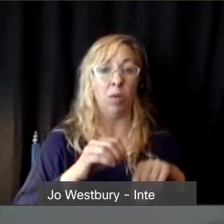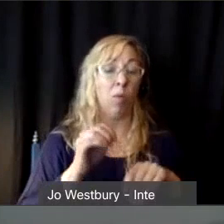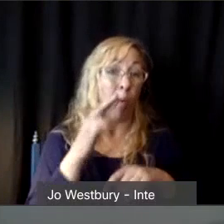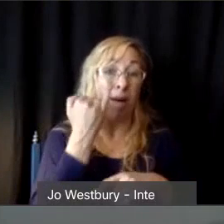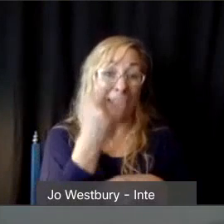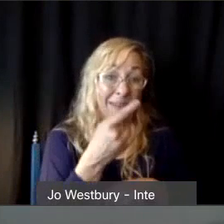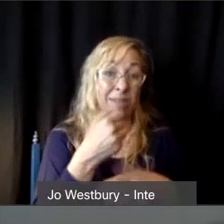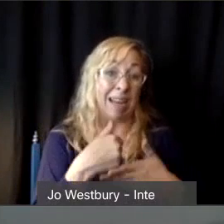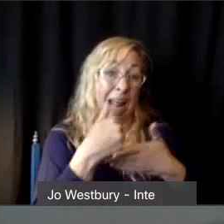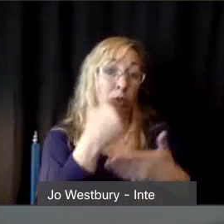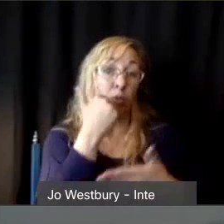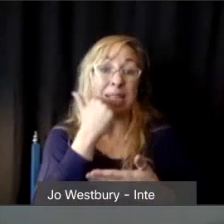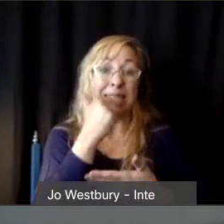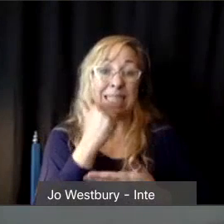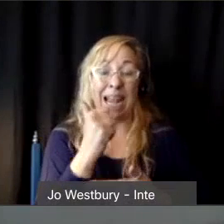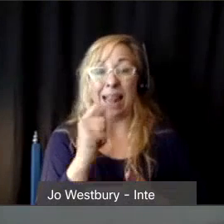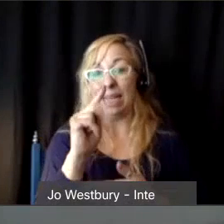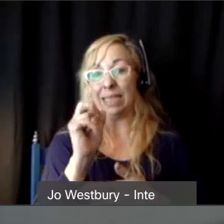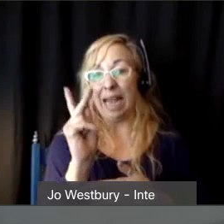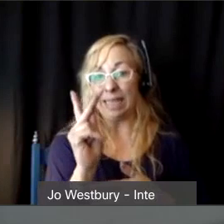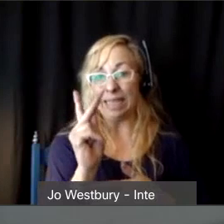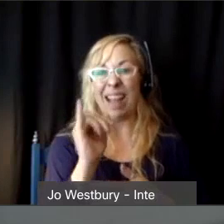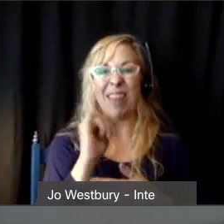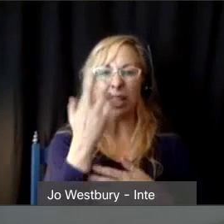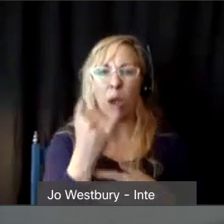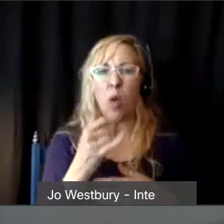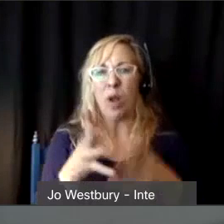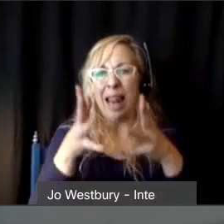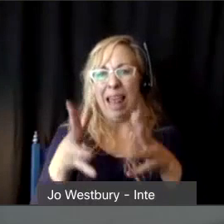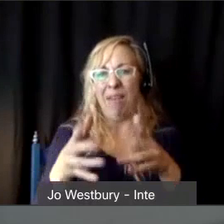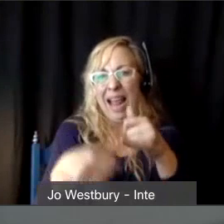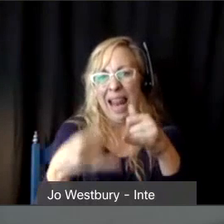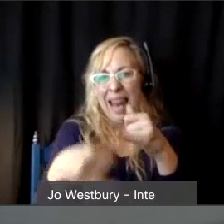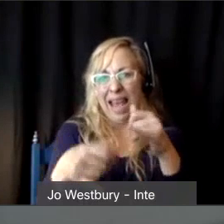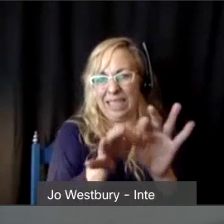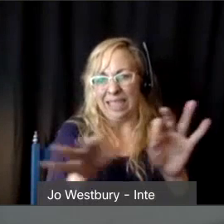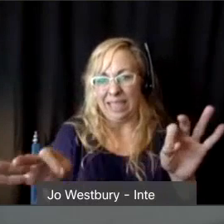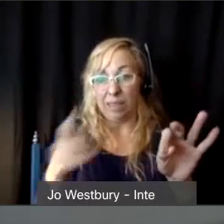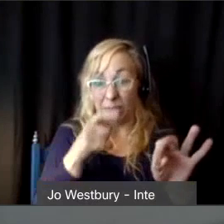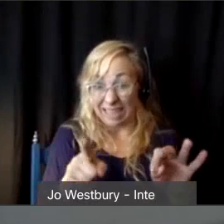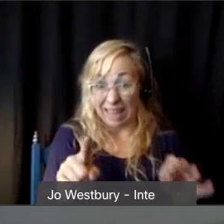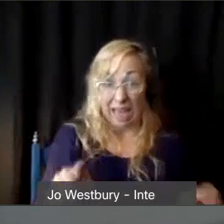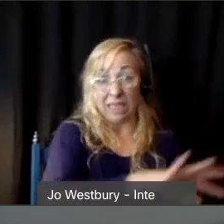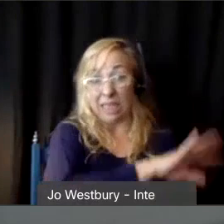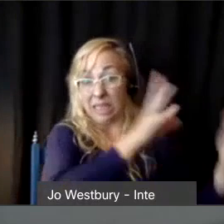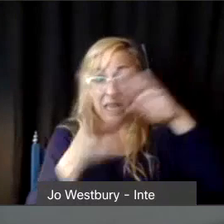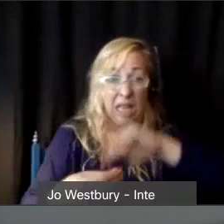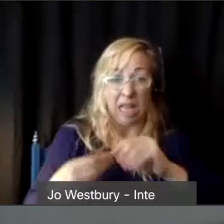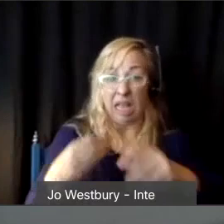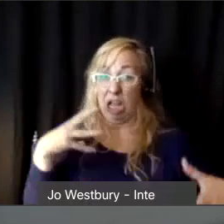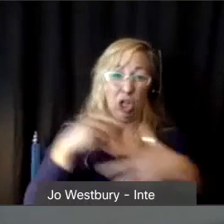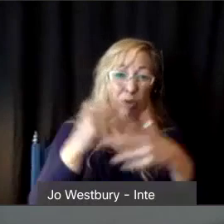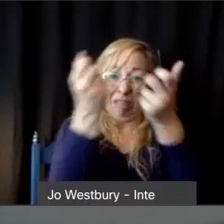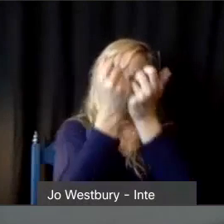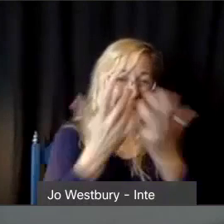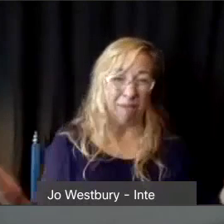be included. That's why we left that last sentence there, because this is not an all-inclusive list. But if that laptop